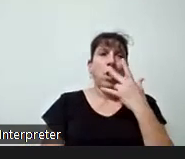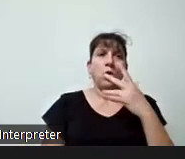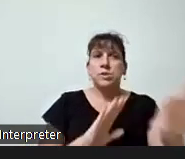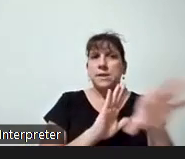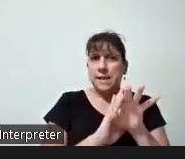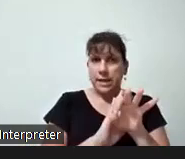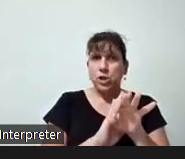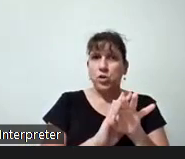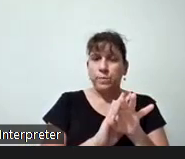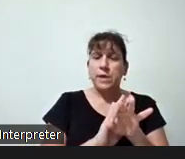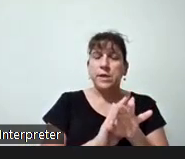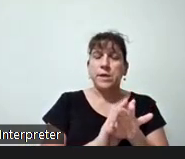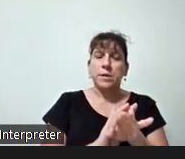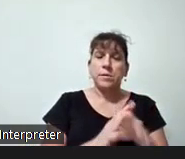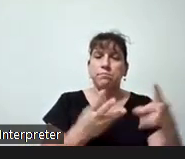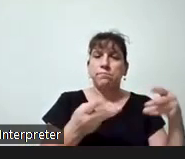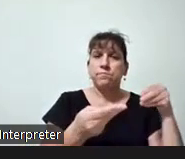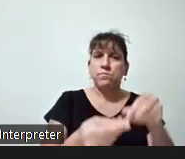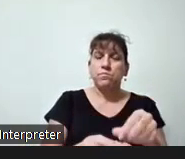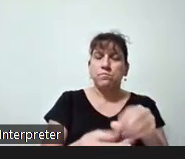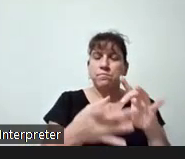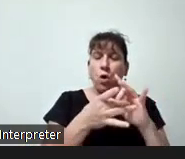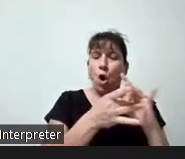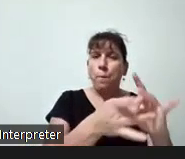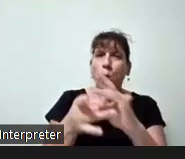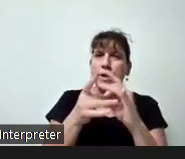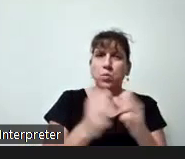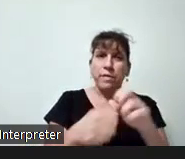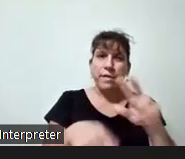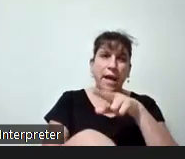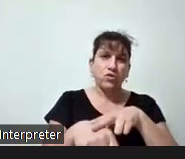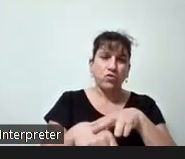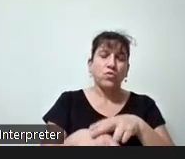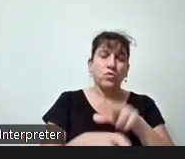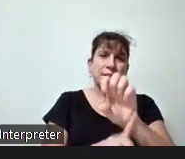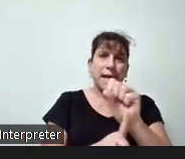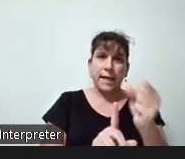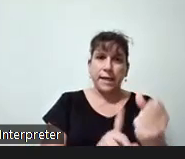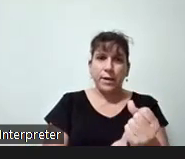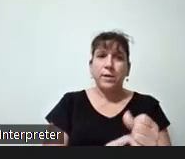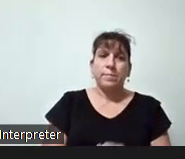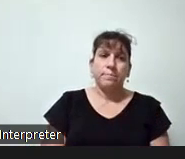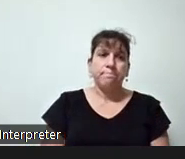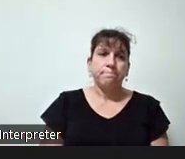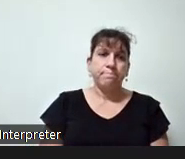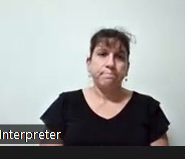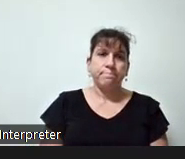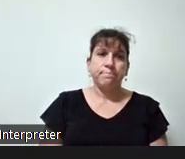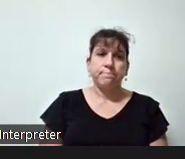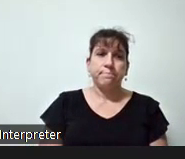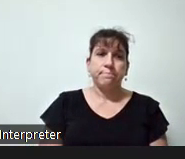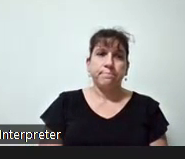be harmonious with the natural setting in which the building's nestled.